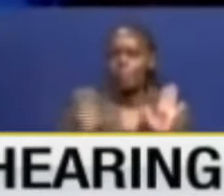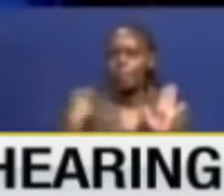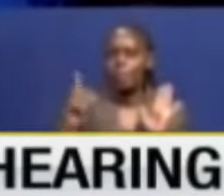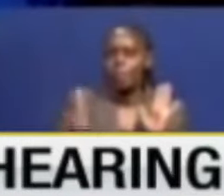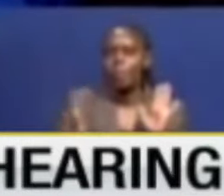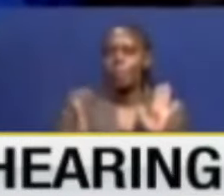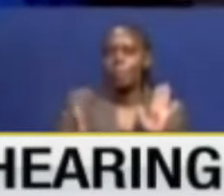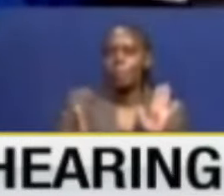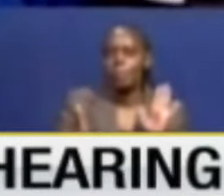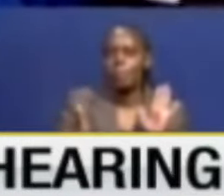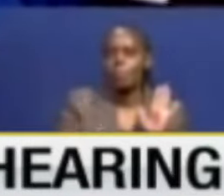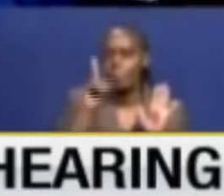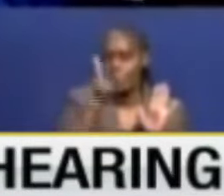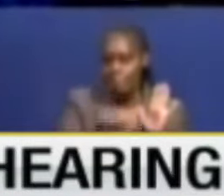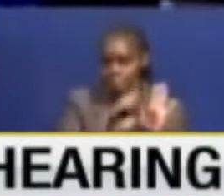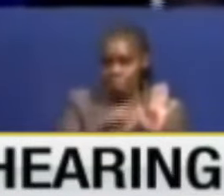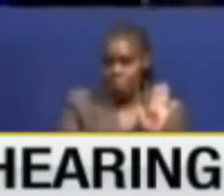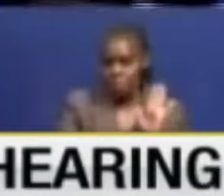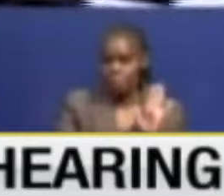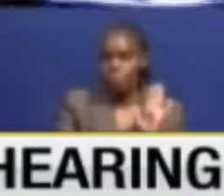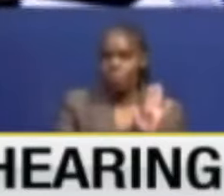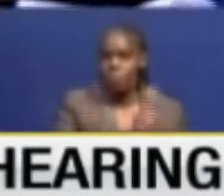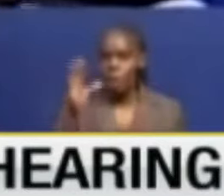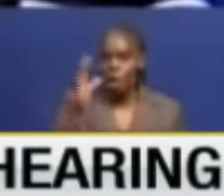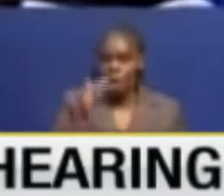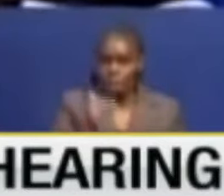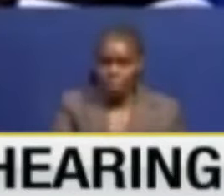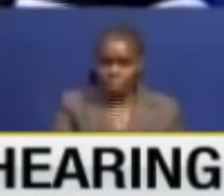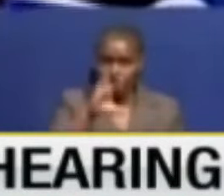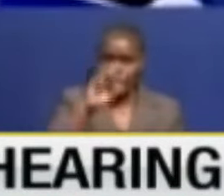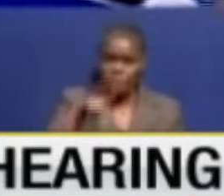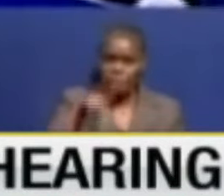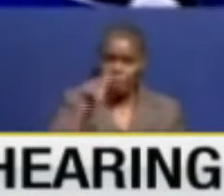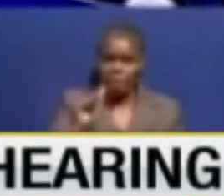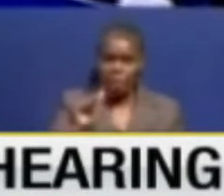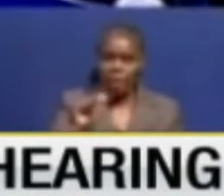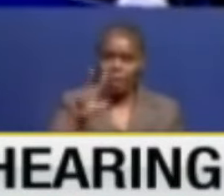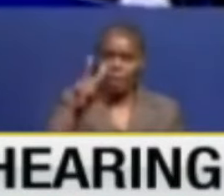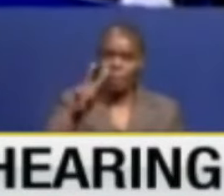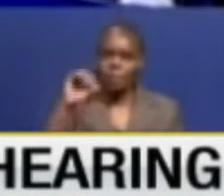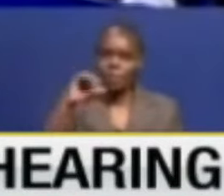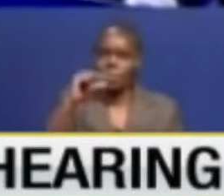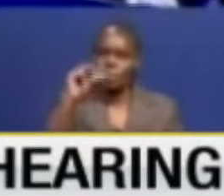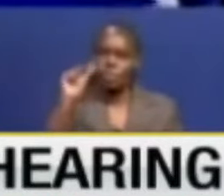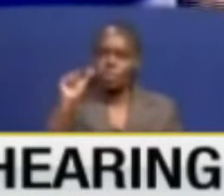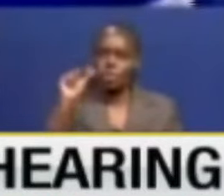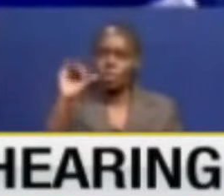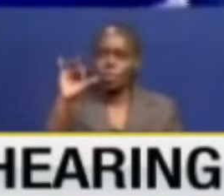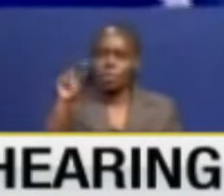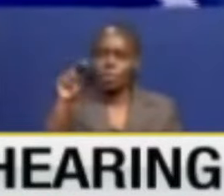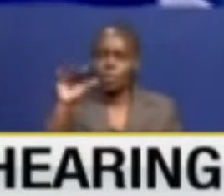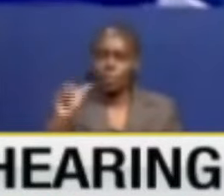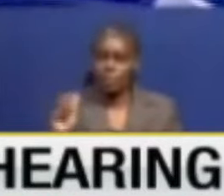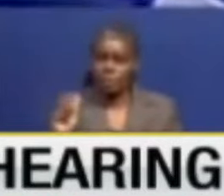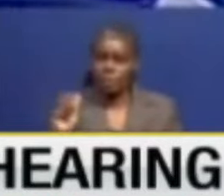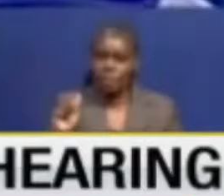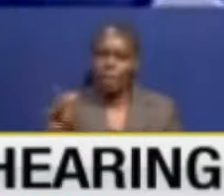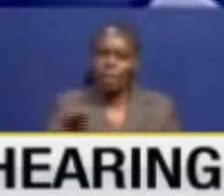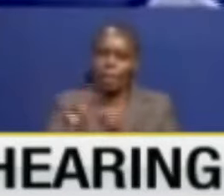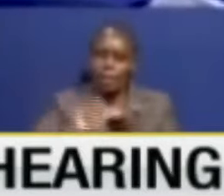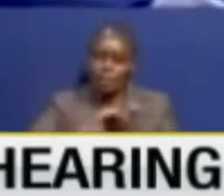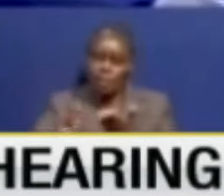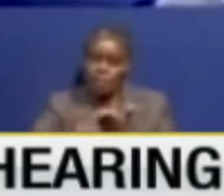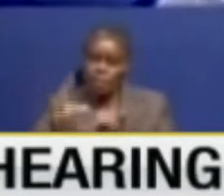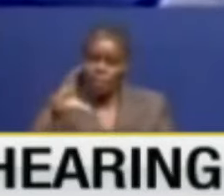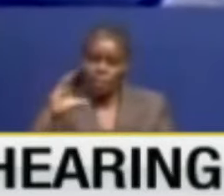1, illegally revoking the appointment of CPA Virginia Kawira Miriti as secretary